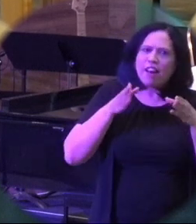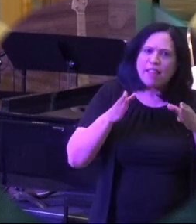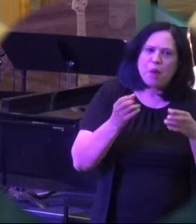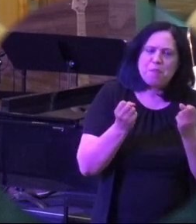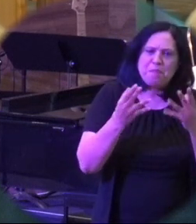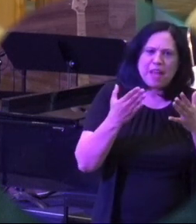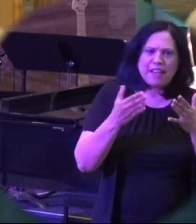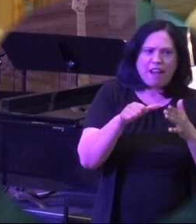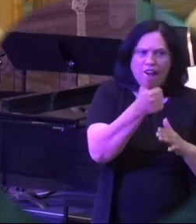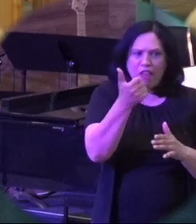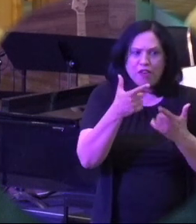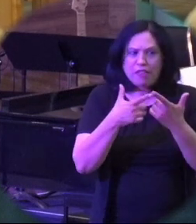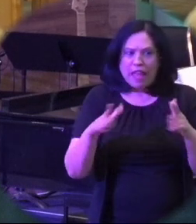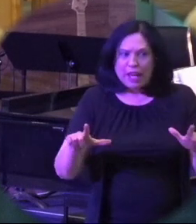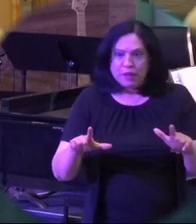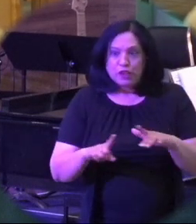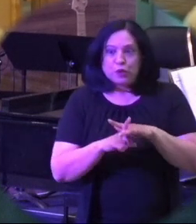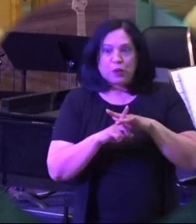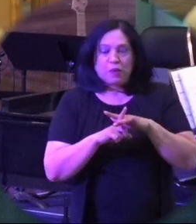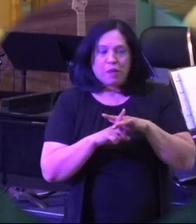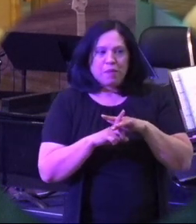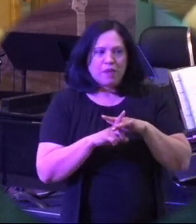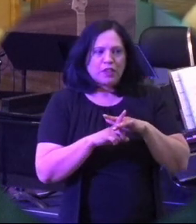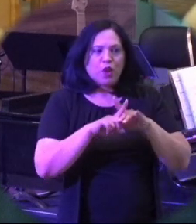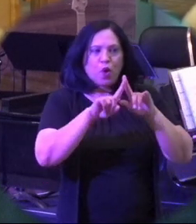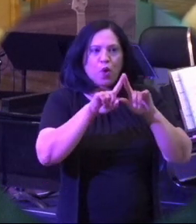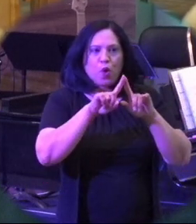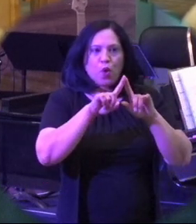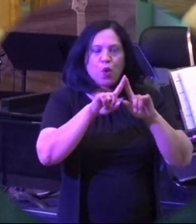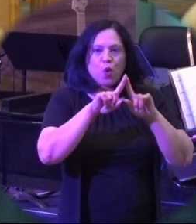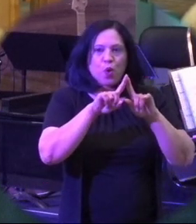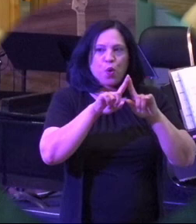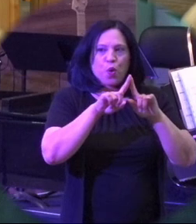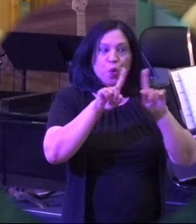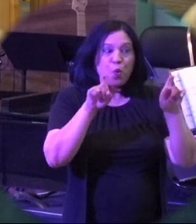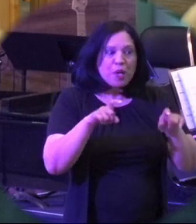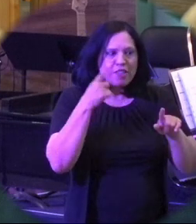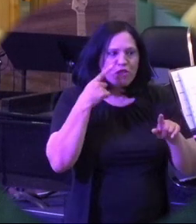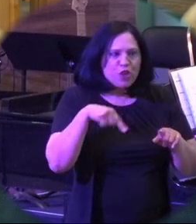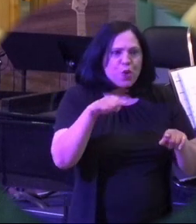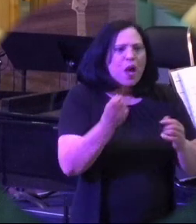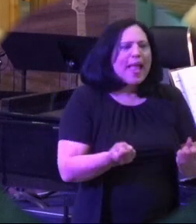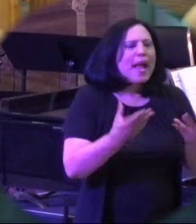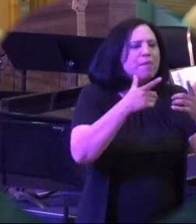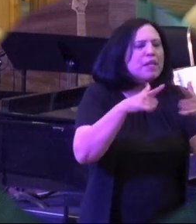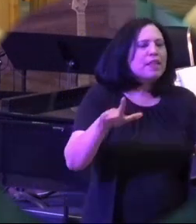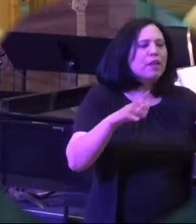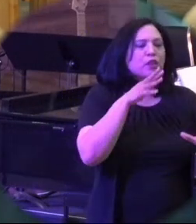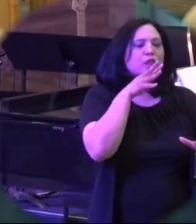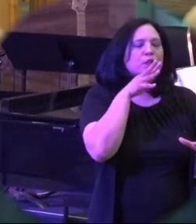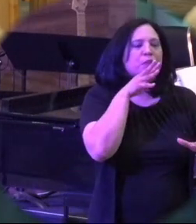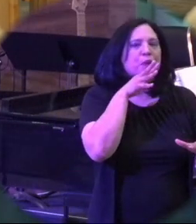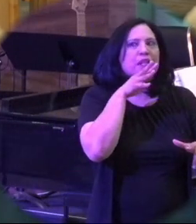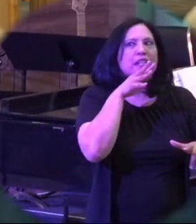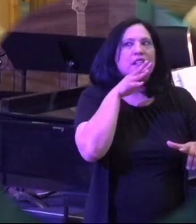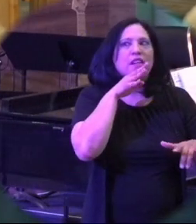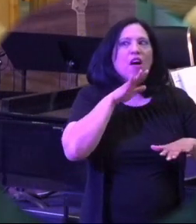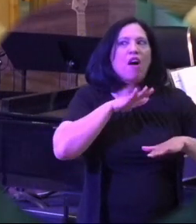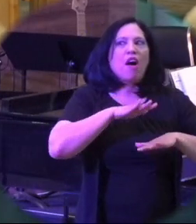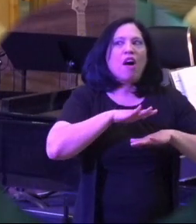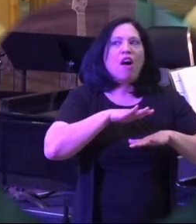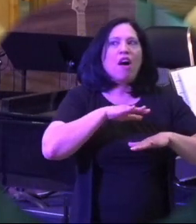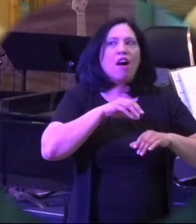being. So here's a little quiz for you. How many languages do you think are spoken on planet Earth today? A, B, C, or D?